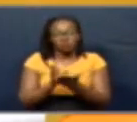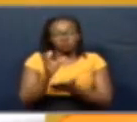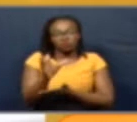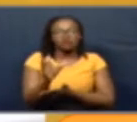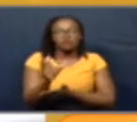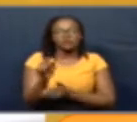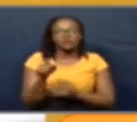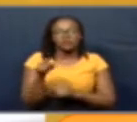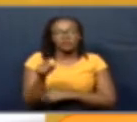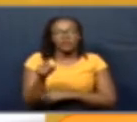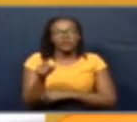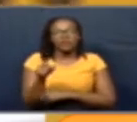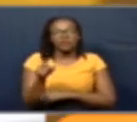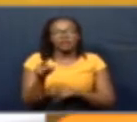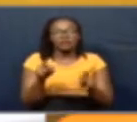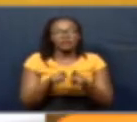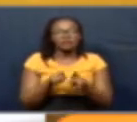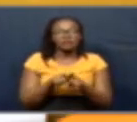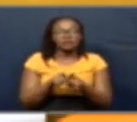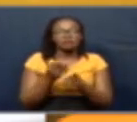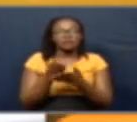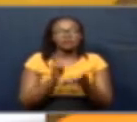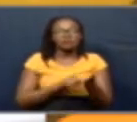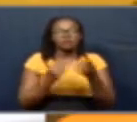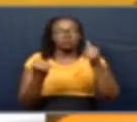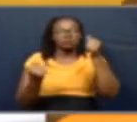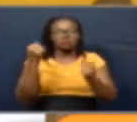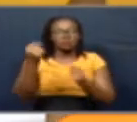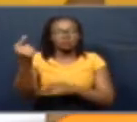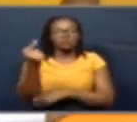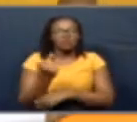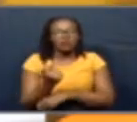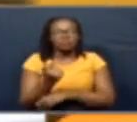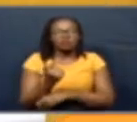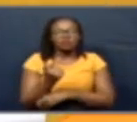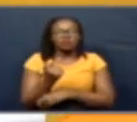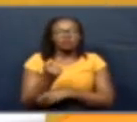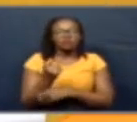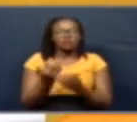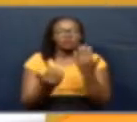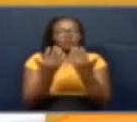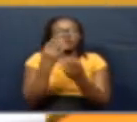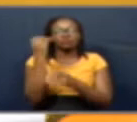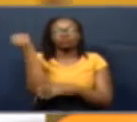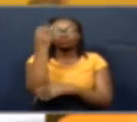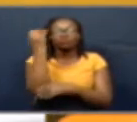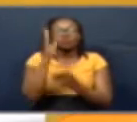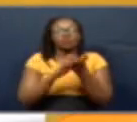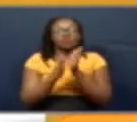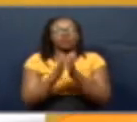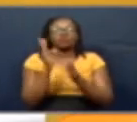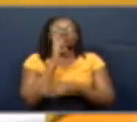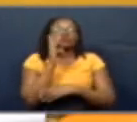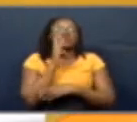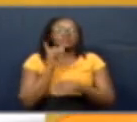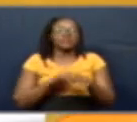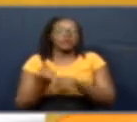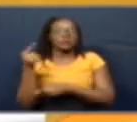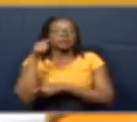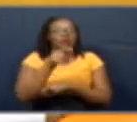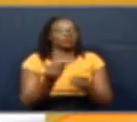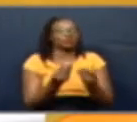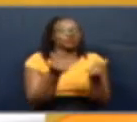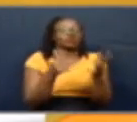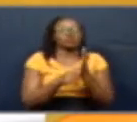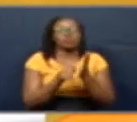little. And you find vehicles coming, fire engines, without water. And they're coming to respond to a disaster